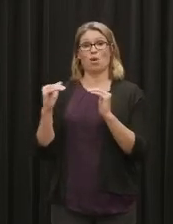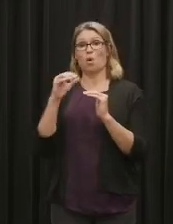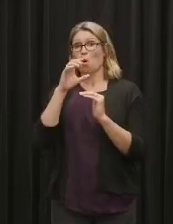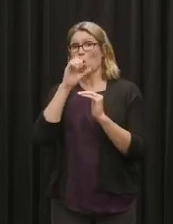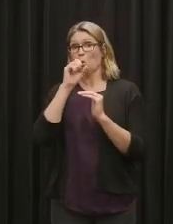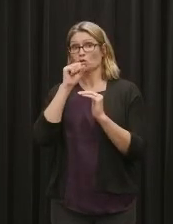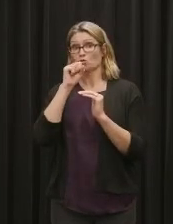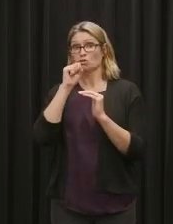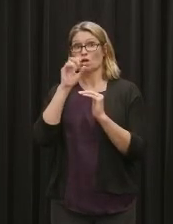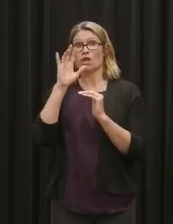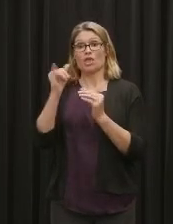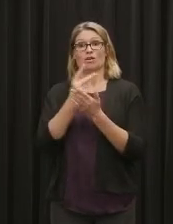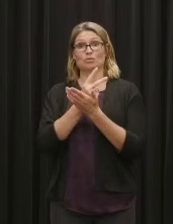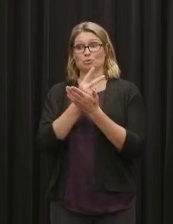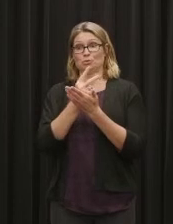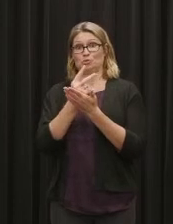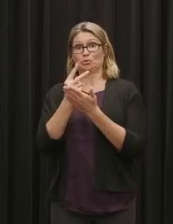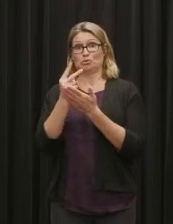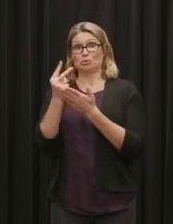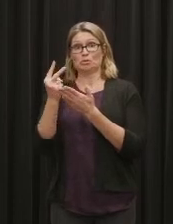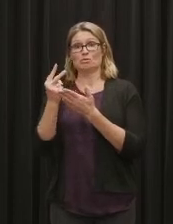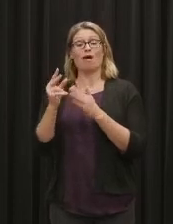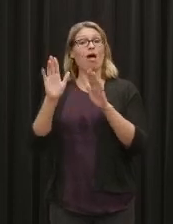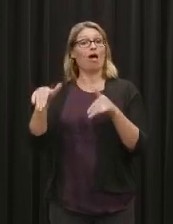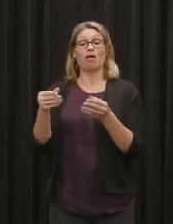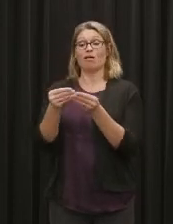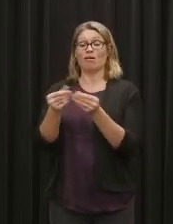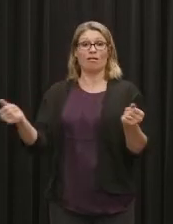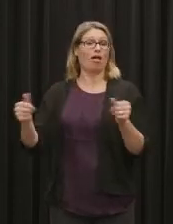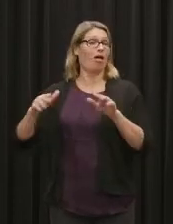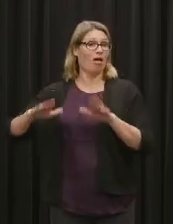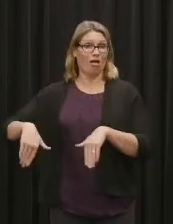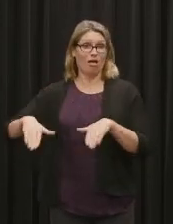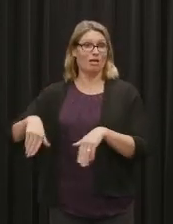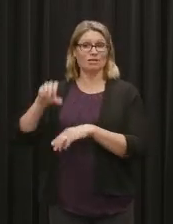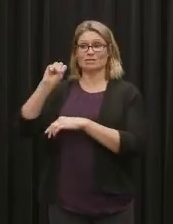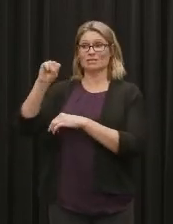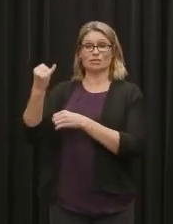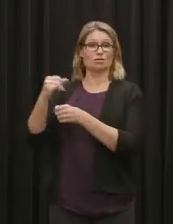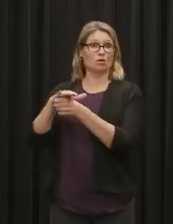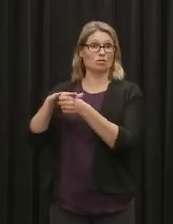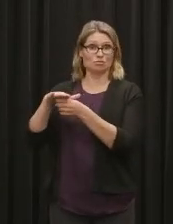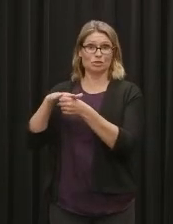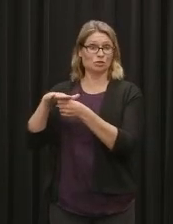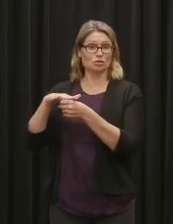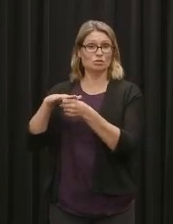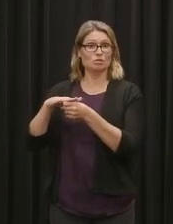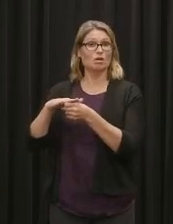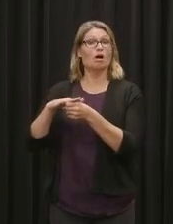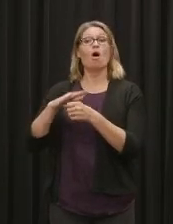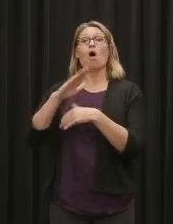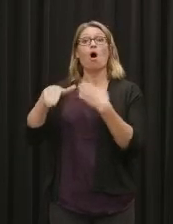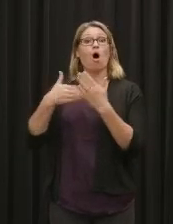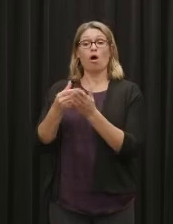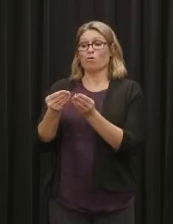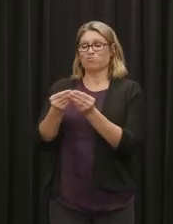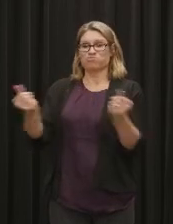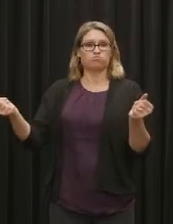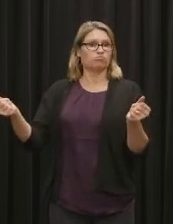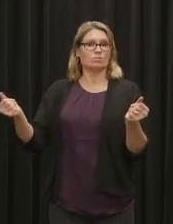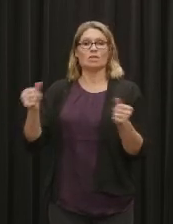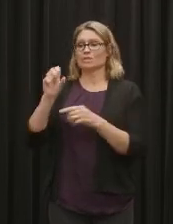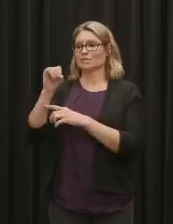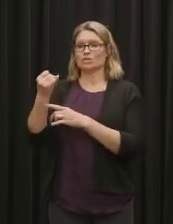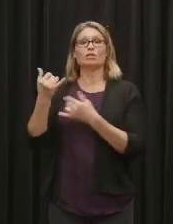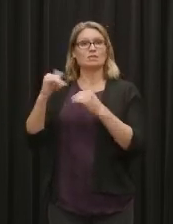recovery 2 weeks ago. And while the outbreak is not completely over, we have not eradicated all the cases of COVID-19 in the